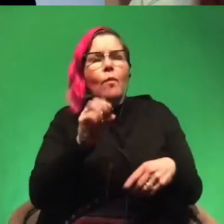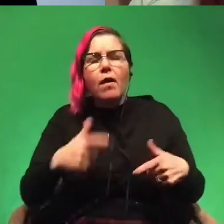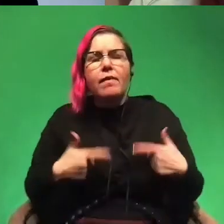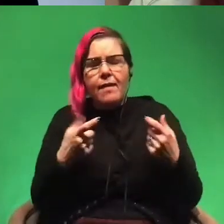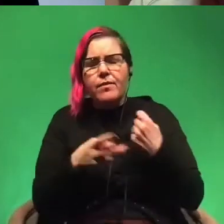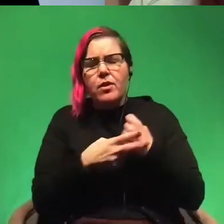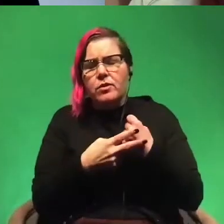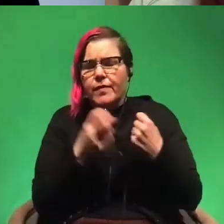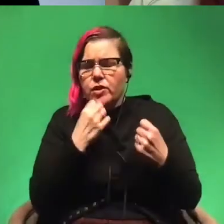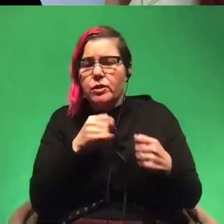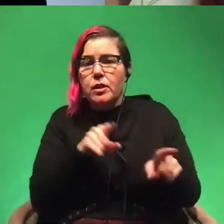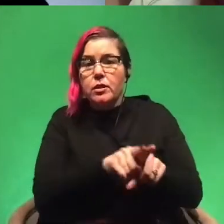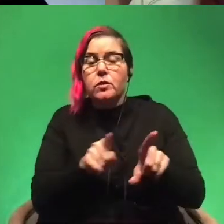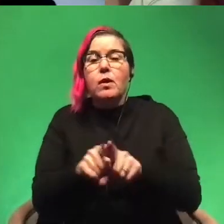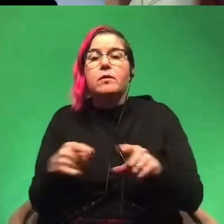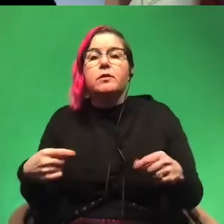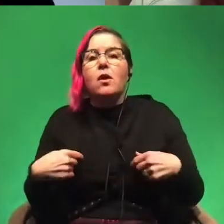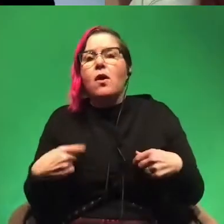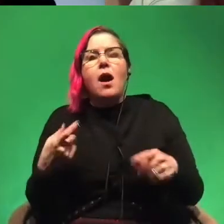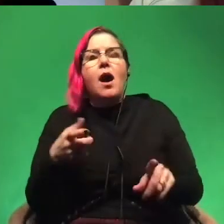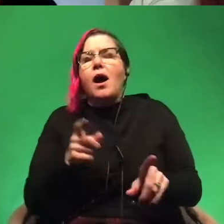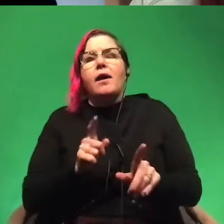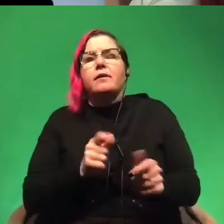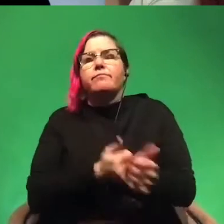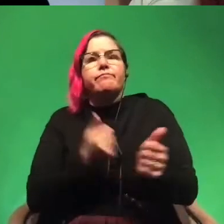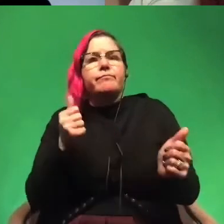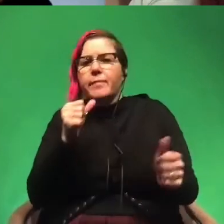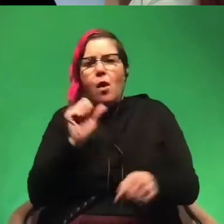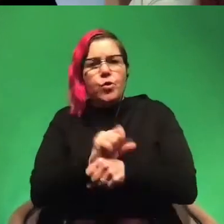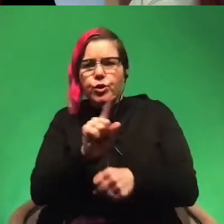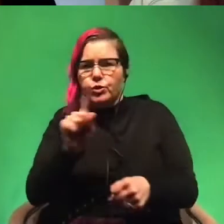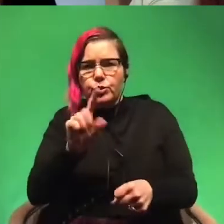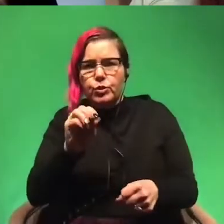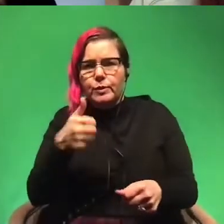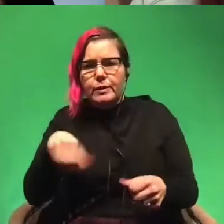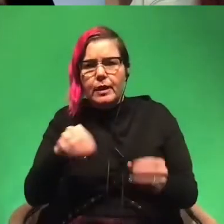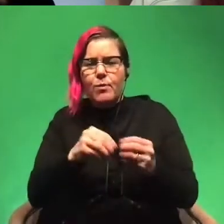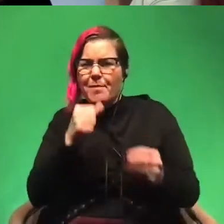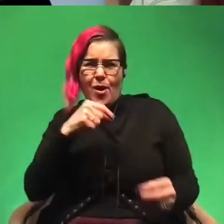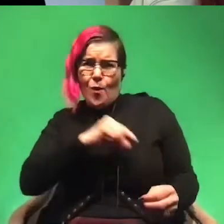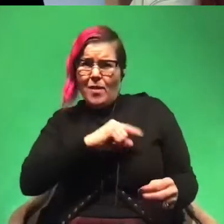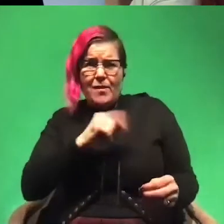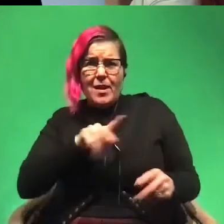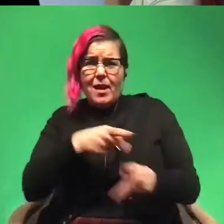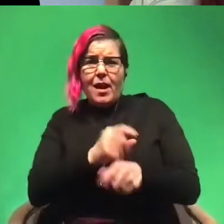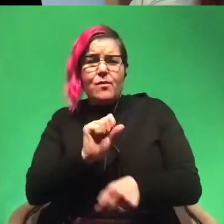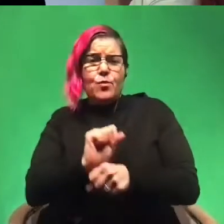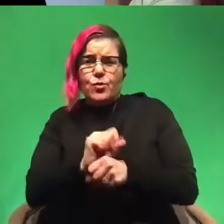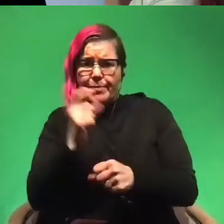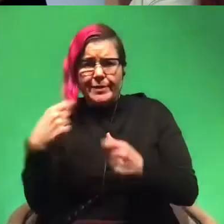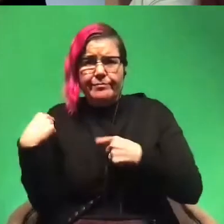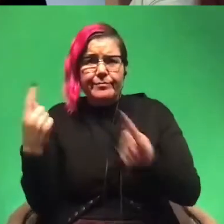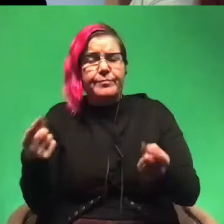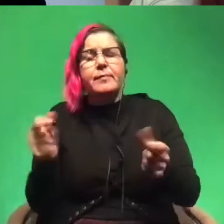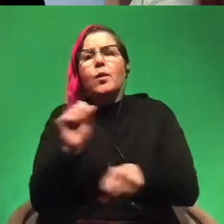from captive work. I don't work in zoos anymore. I'm not qualified to do that type of work anymore, because it's been so long. I work with free